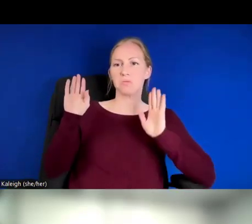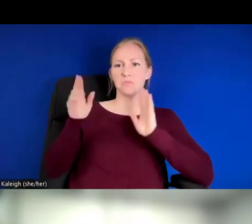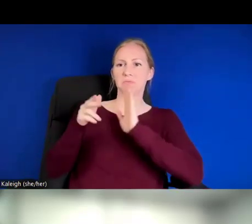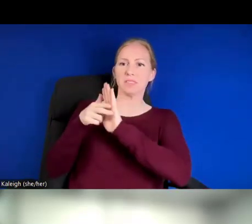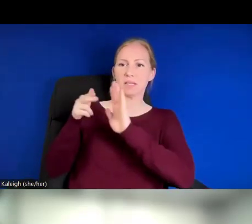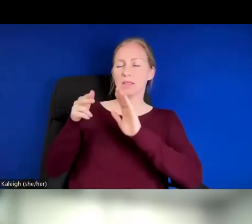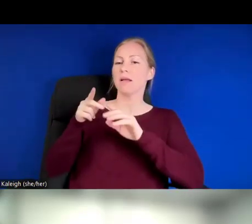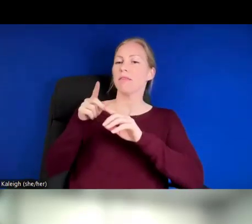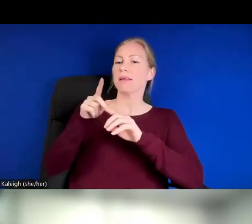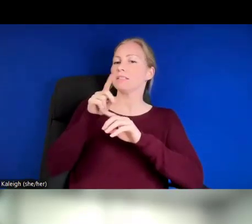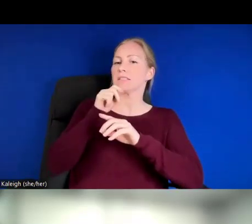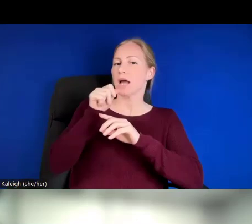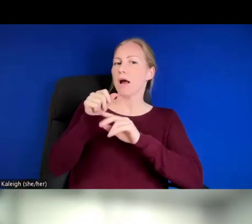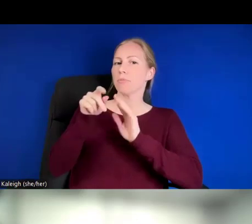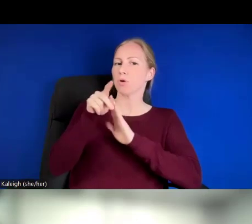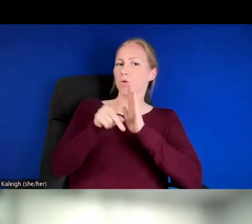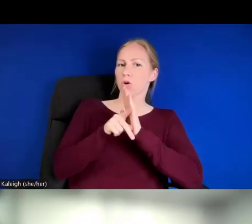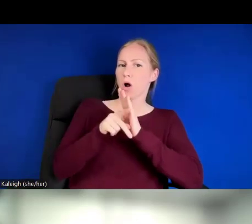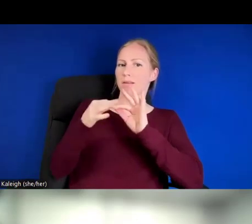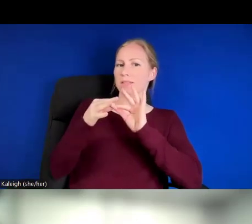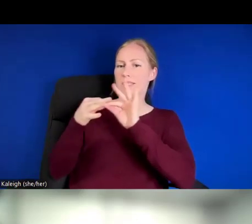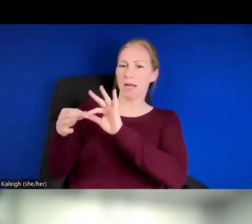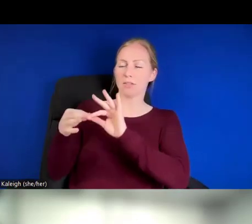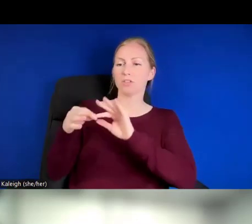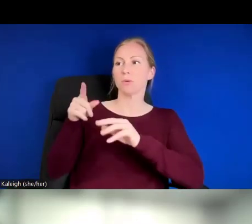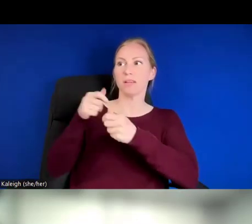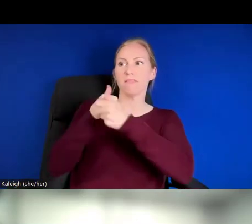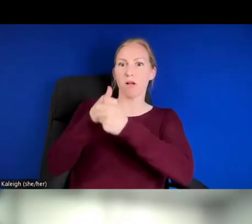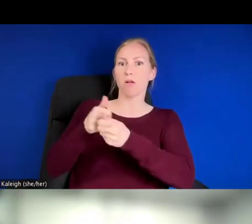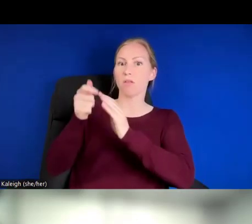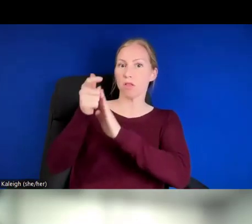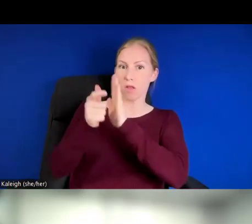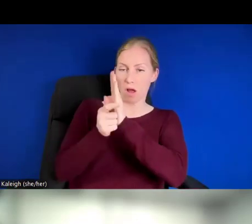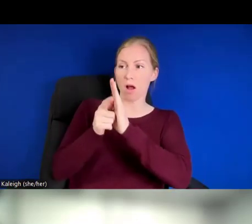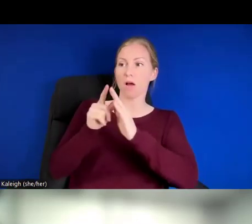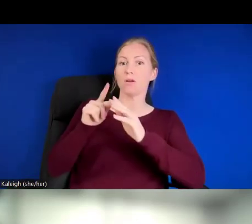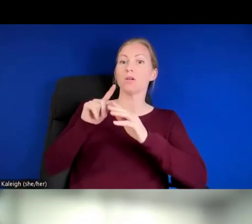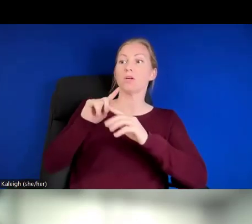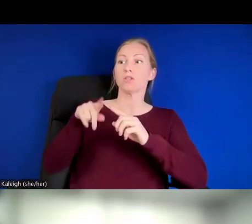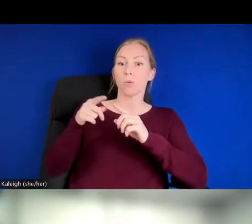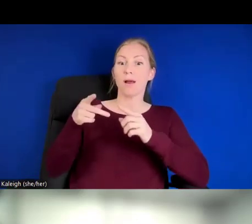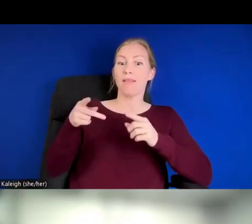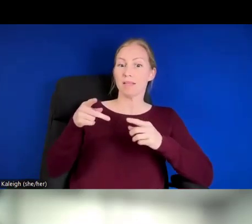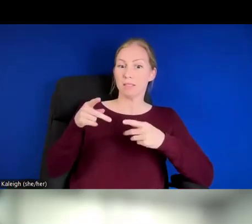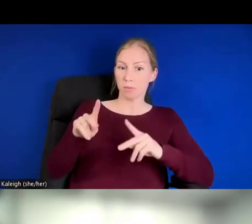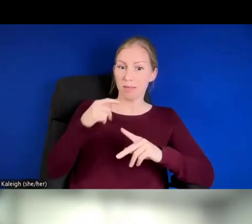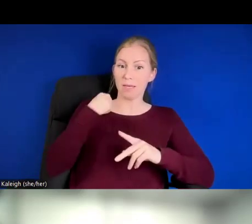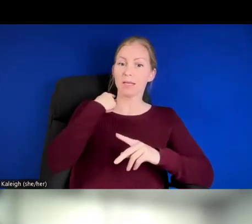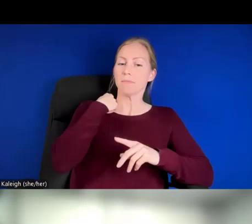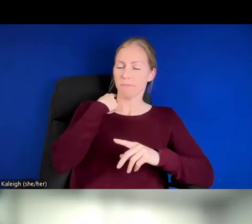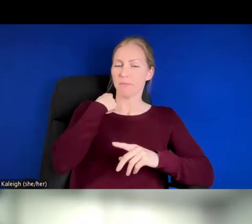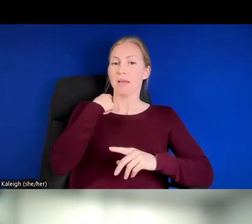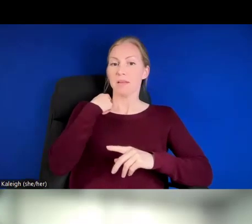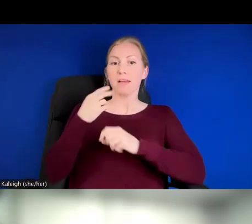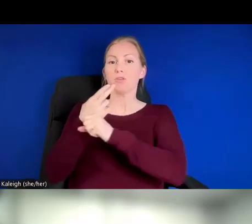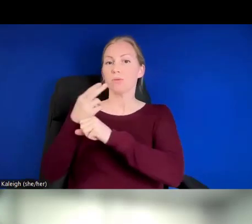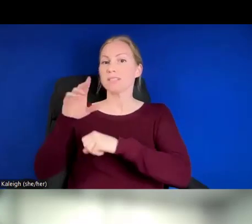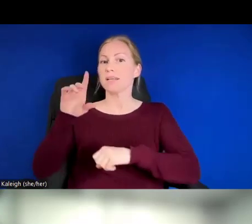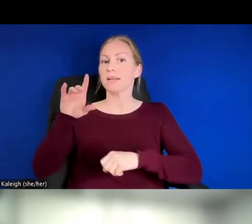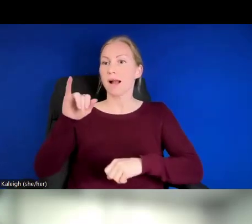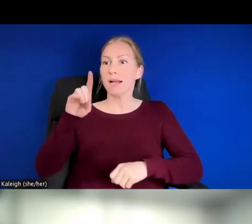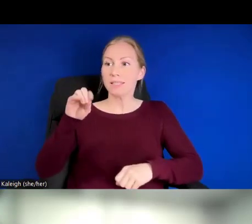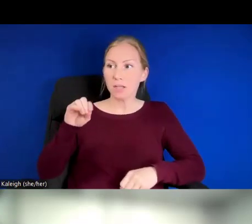letter of the law and when those are permitted, and the use of IDOs in DMH are incredibly